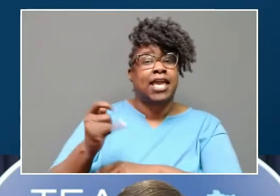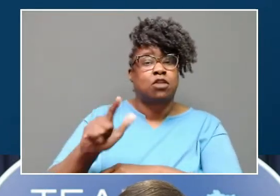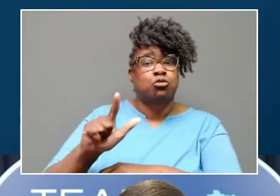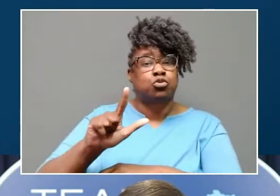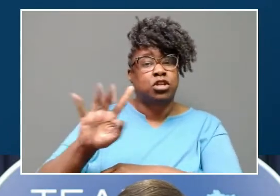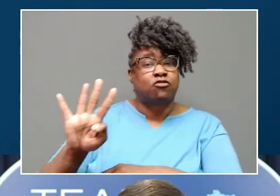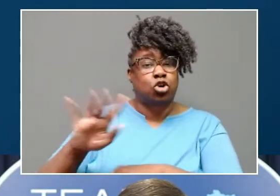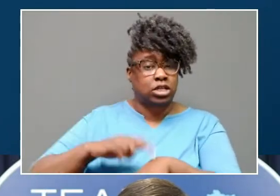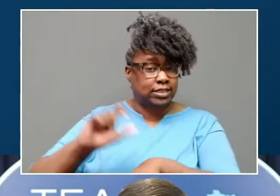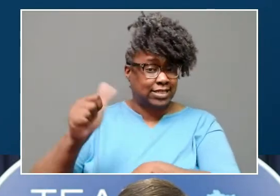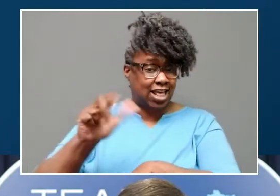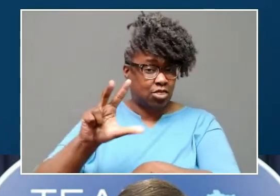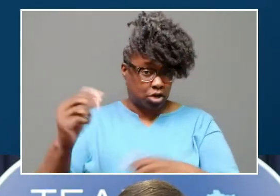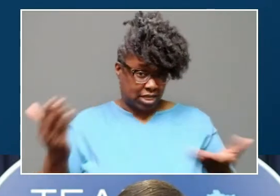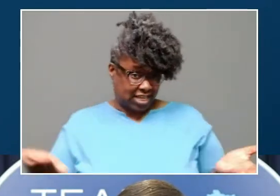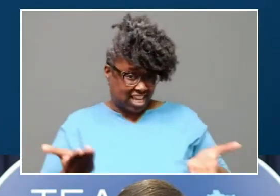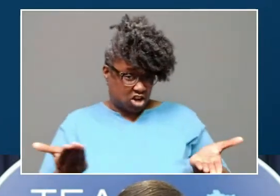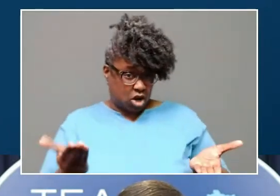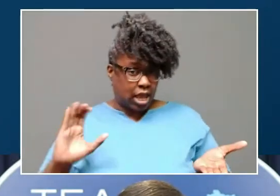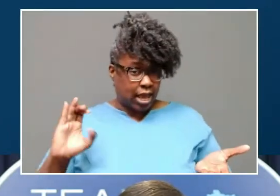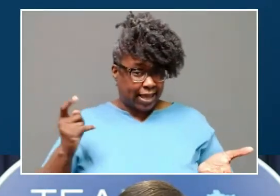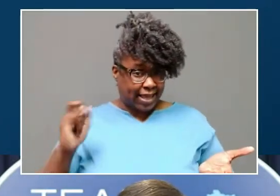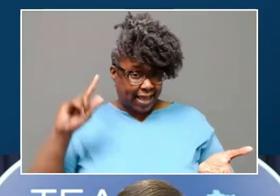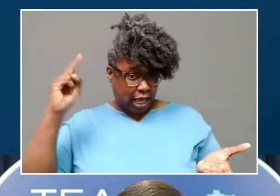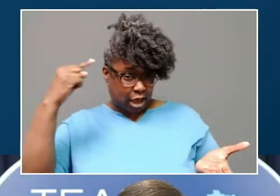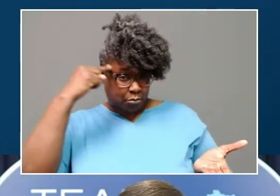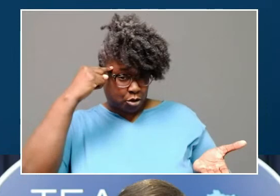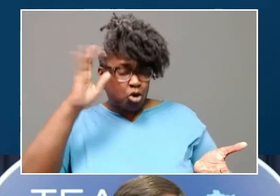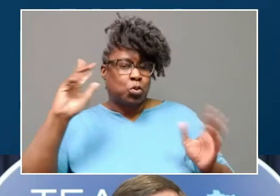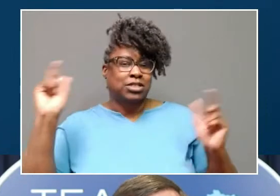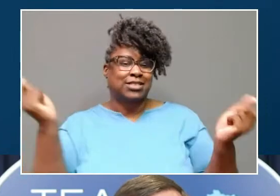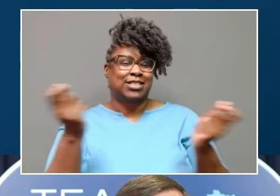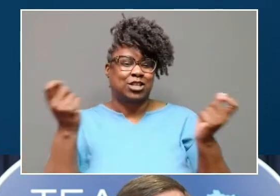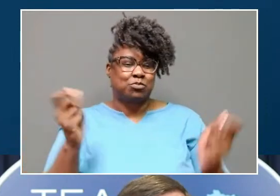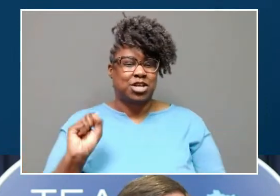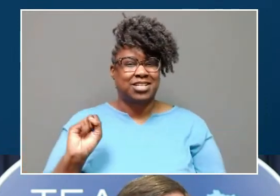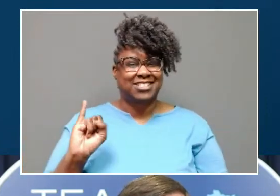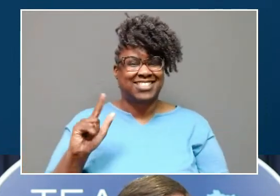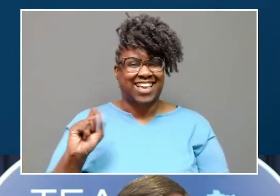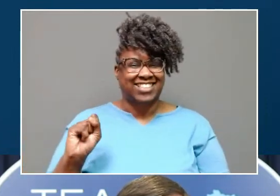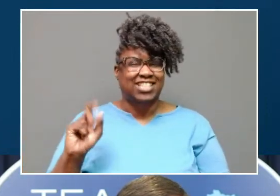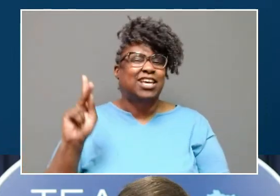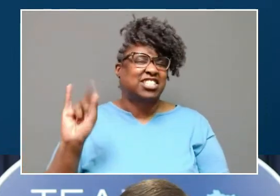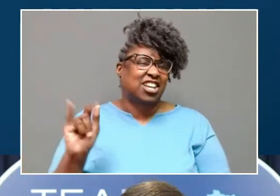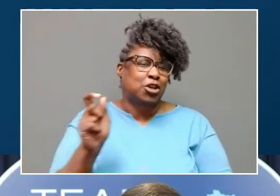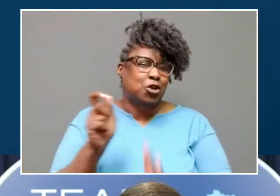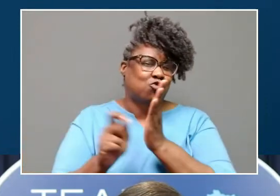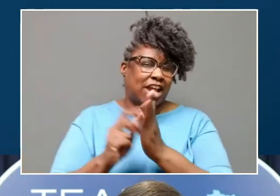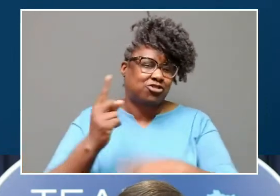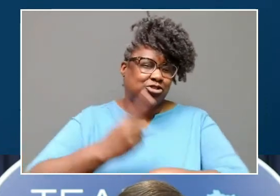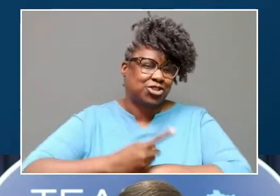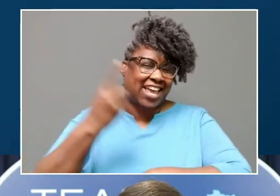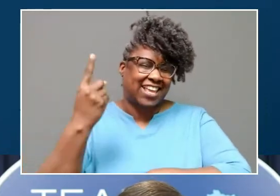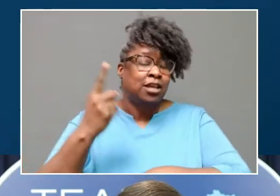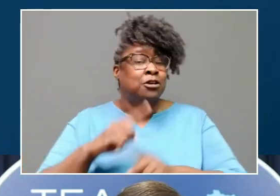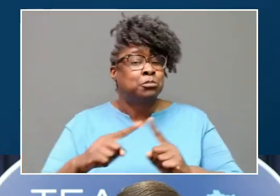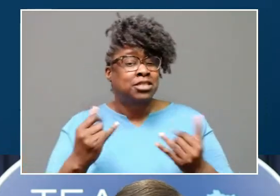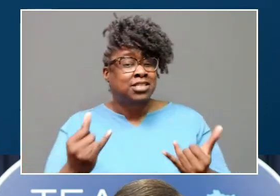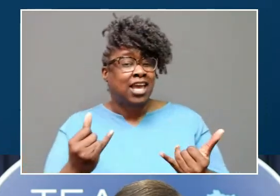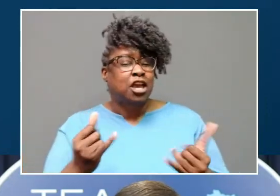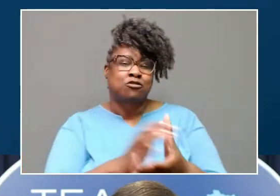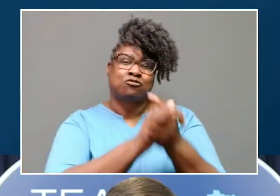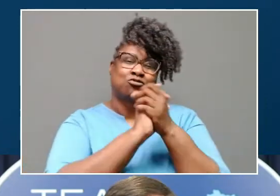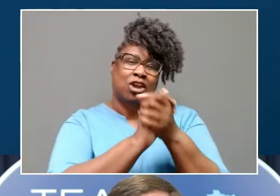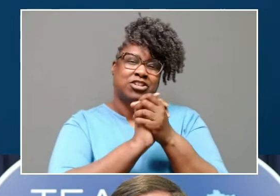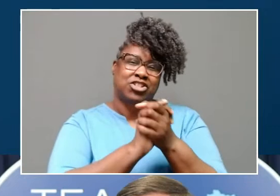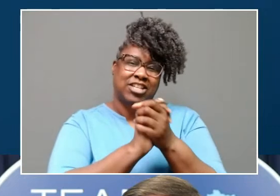in the Capitol, we'll celebrate Silas and the Kentucky Writers' Day. But today, congratulations and honors to him as our